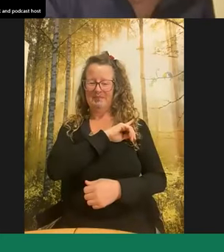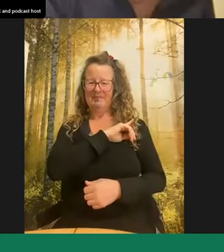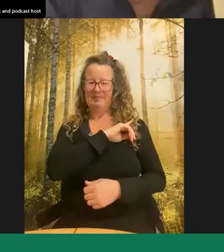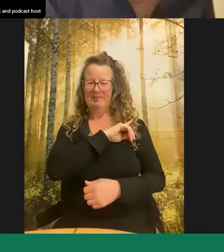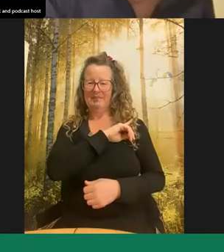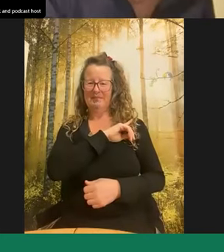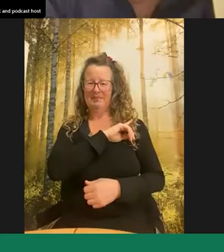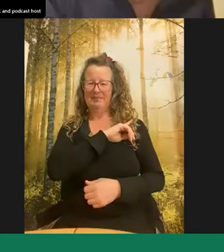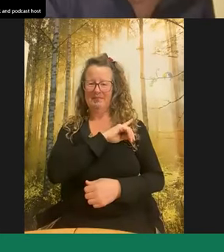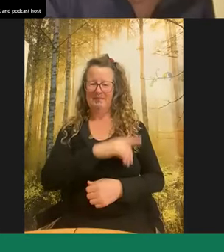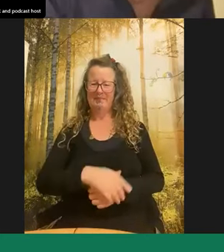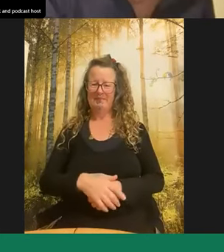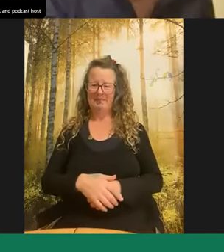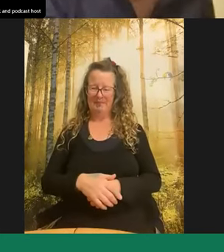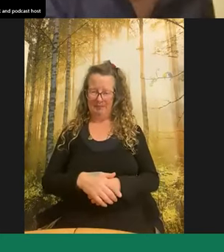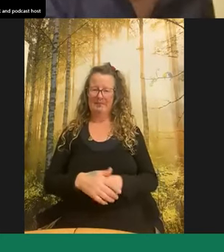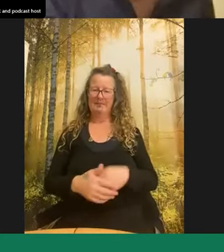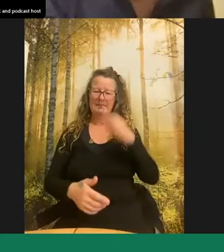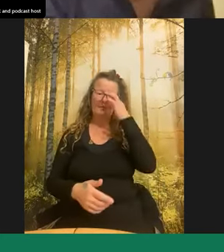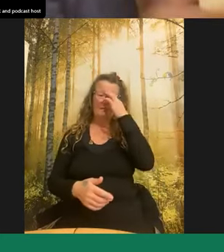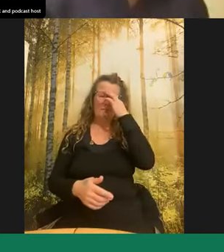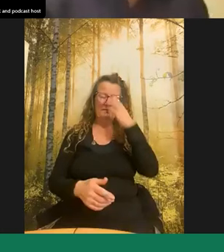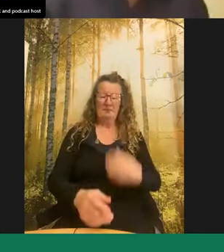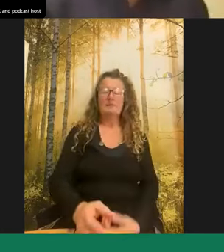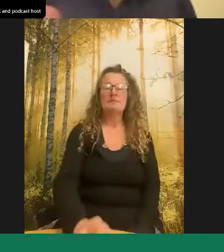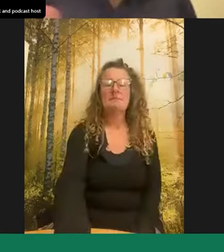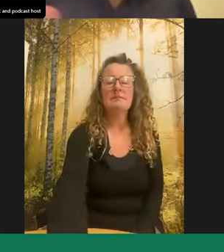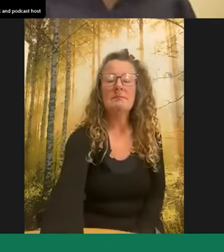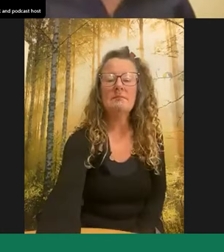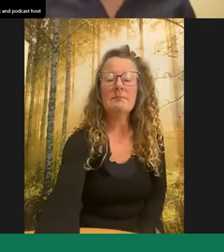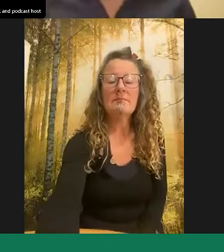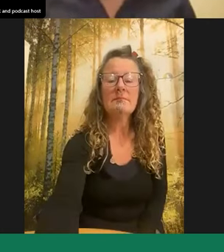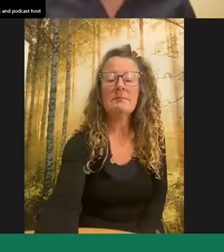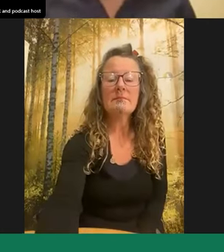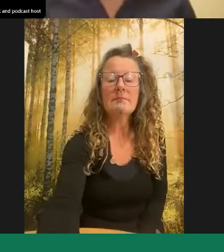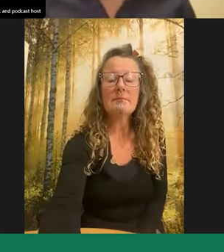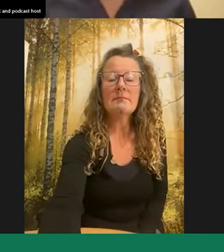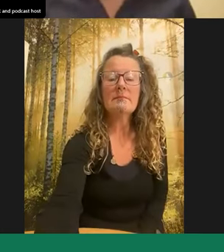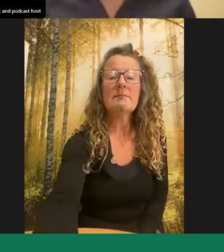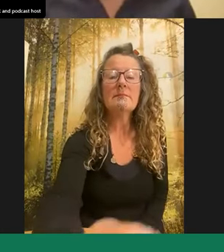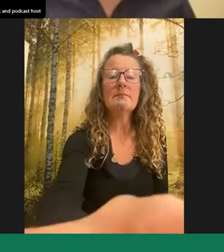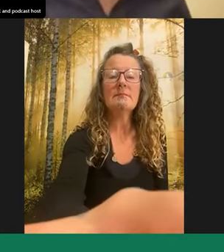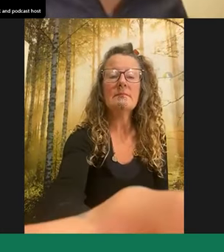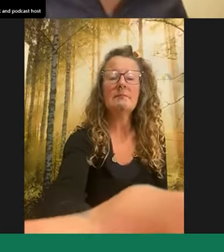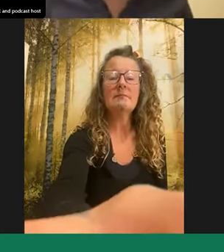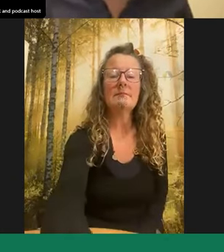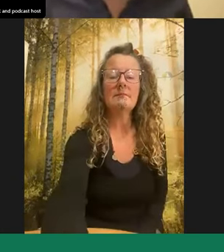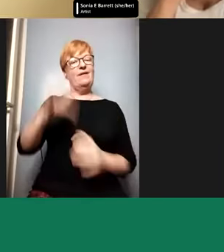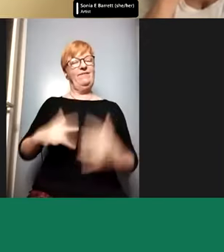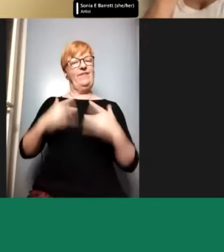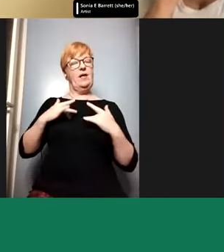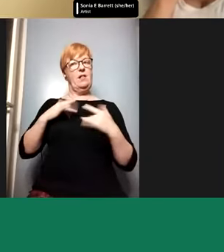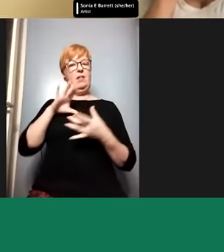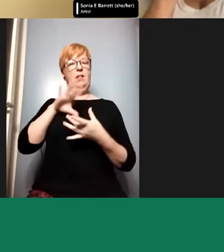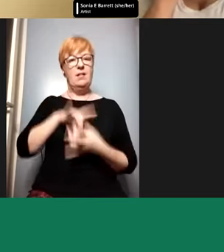that. Maybe that goes back to there's not a distinction, but in his sense of belonging as to how he got here,